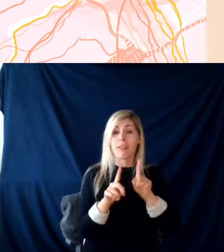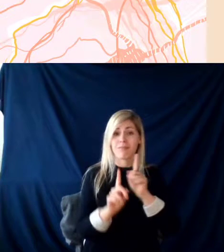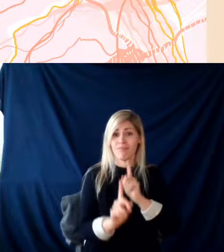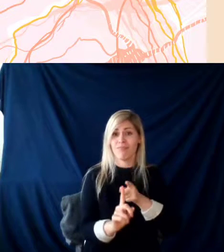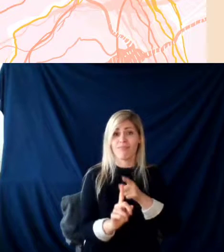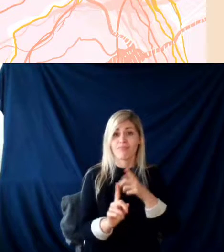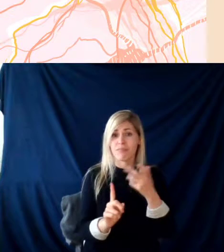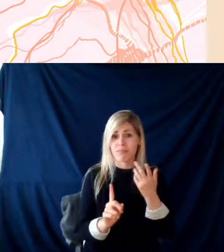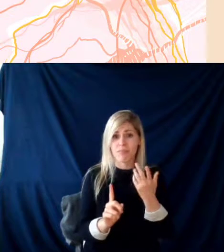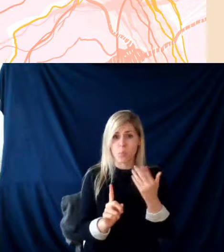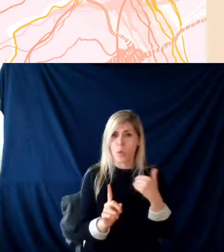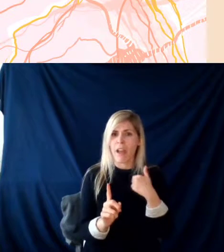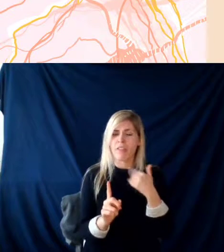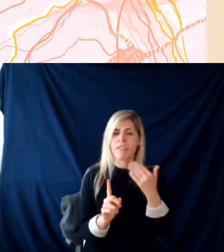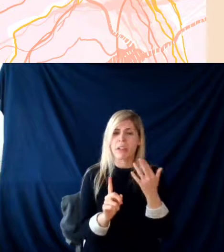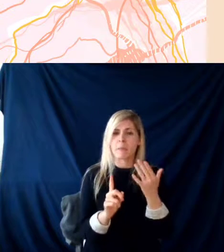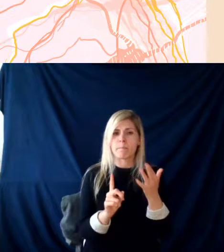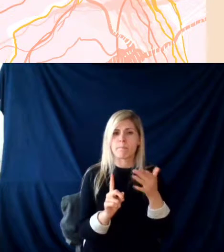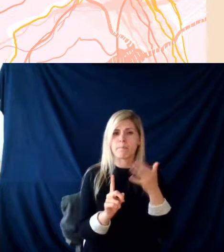essentially, there's